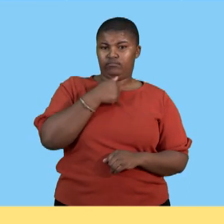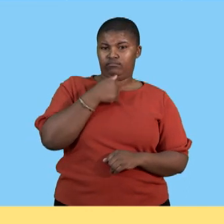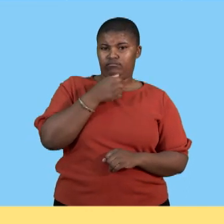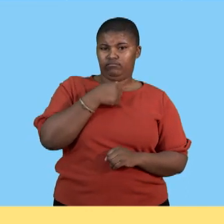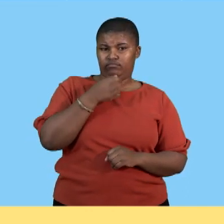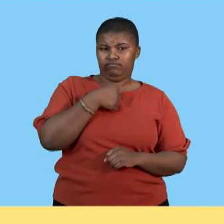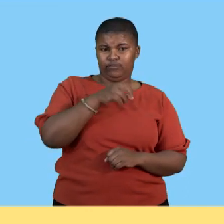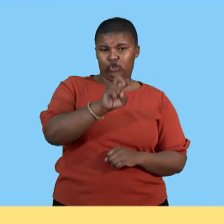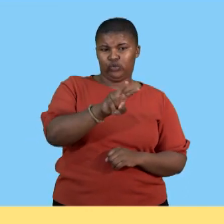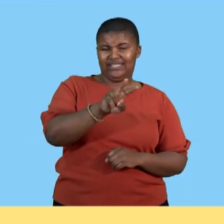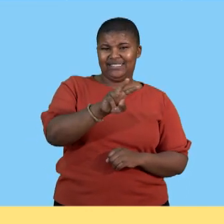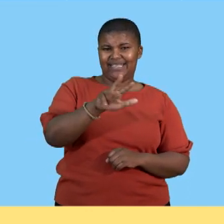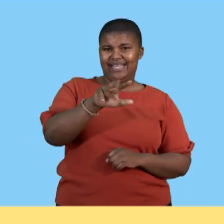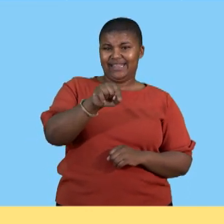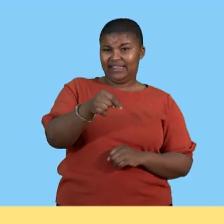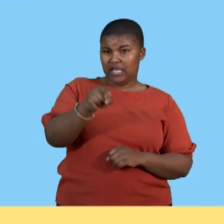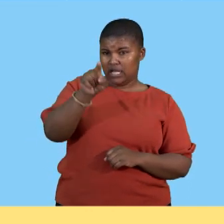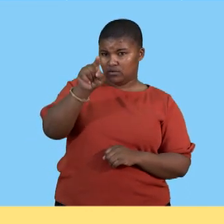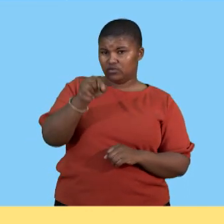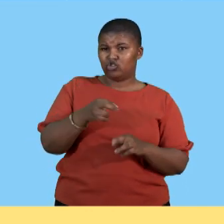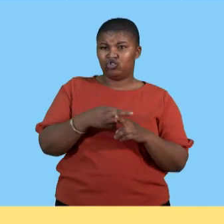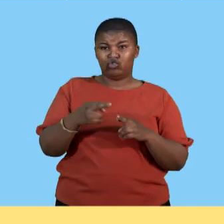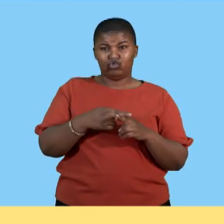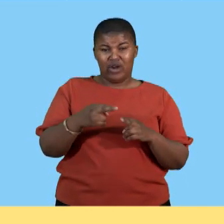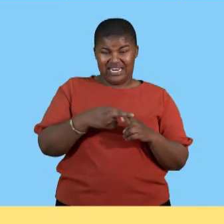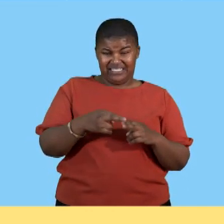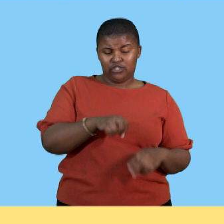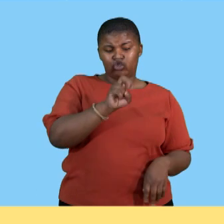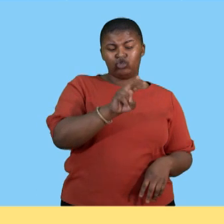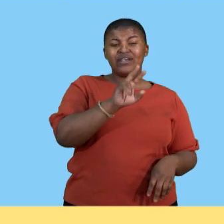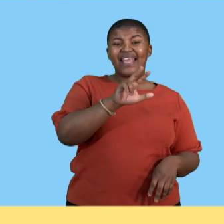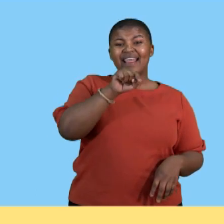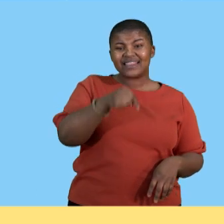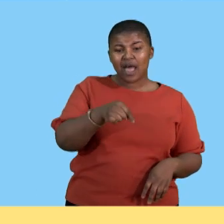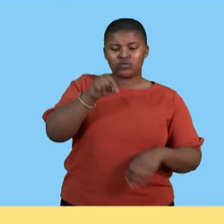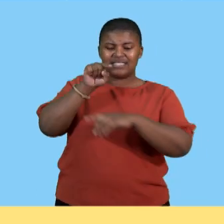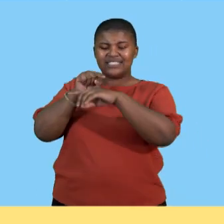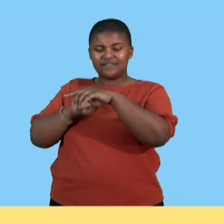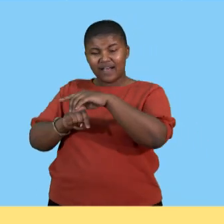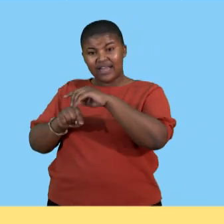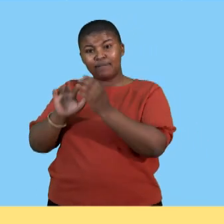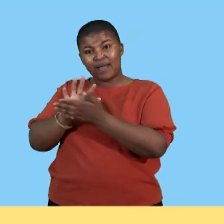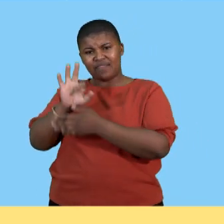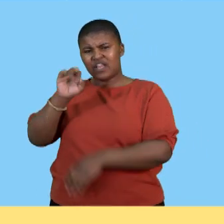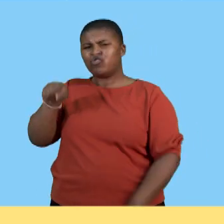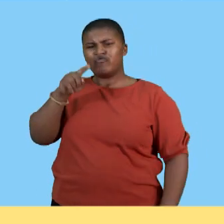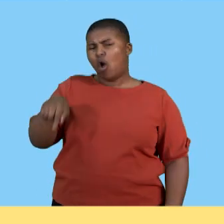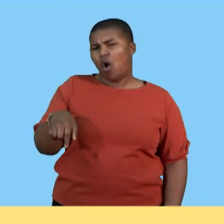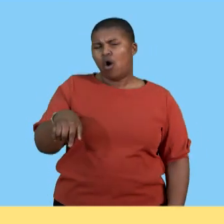of 28,000 and I say 28,000 divided by 13, that will be